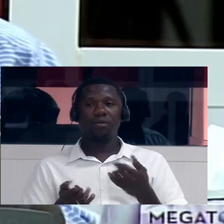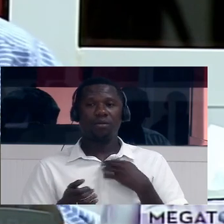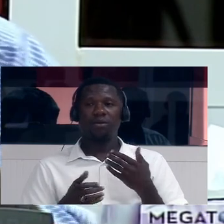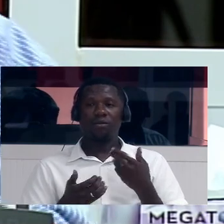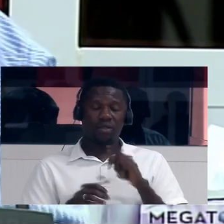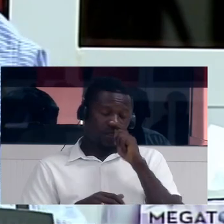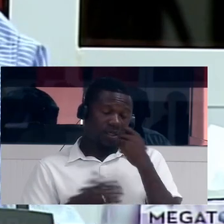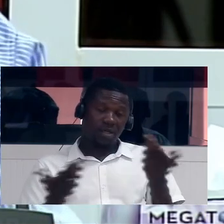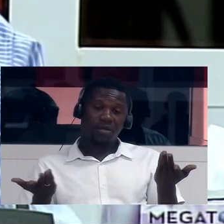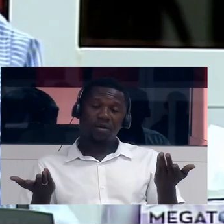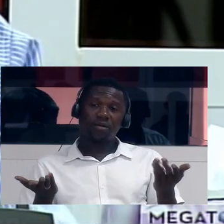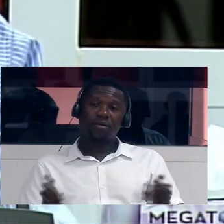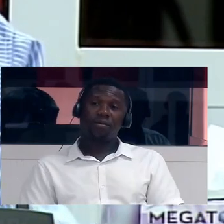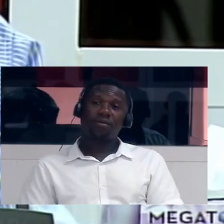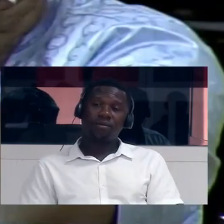delayed.